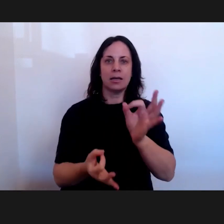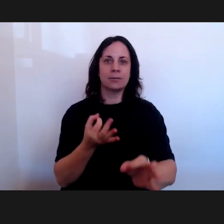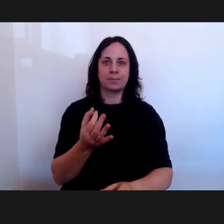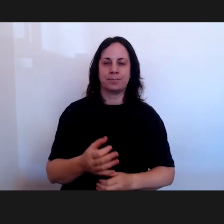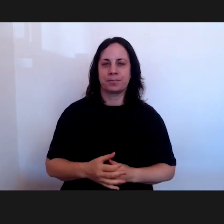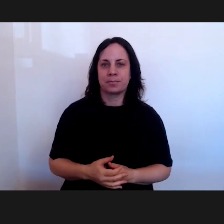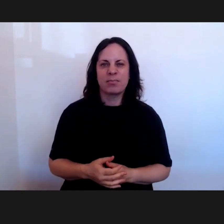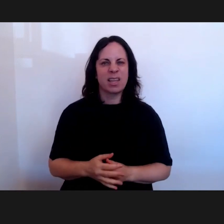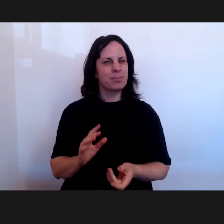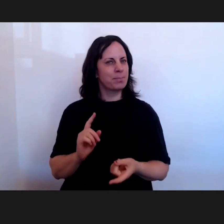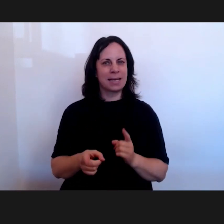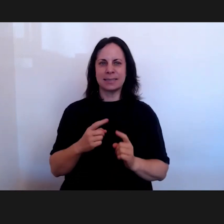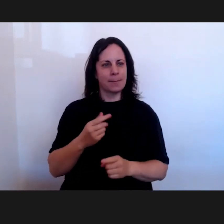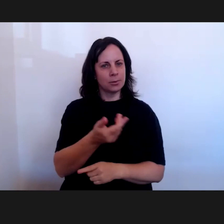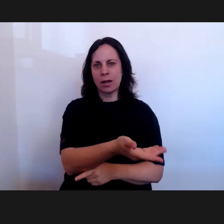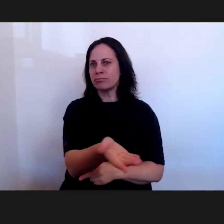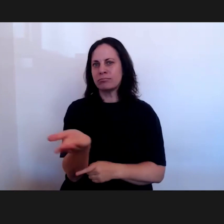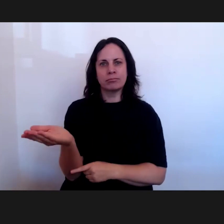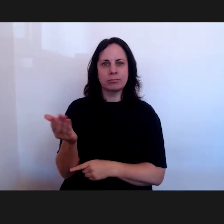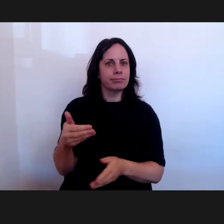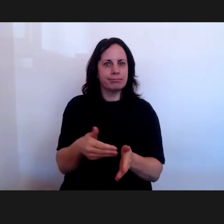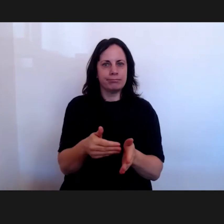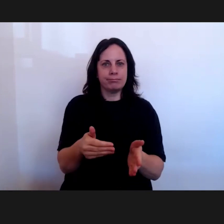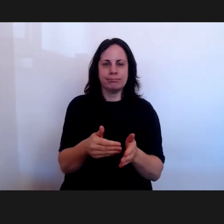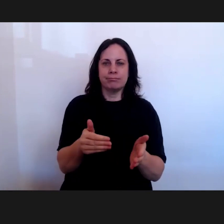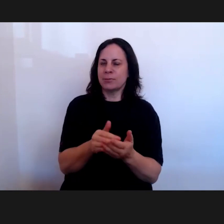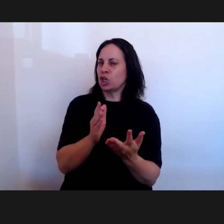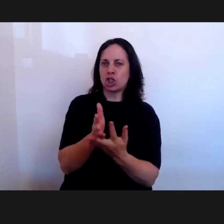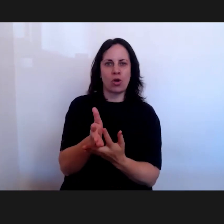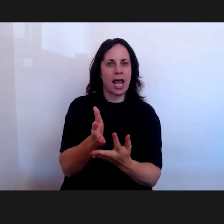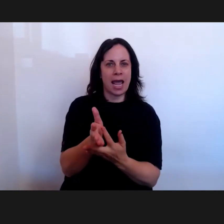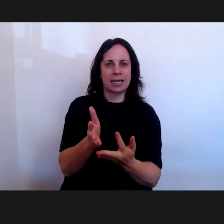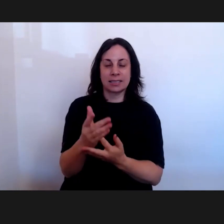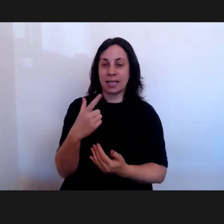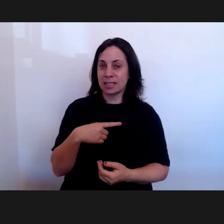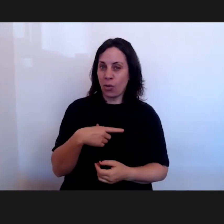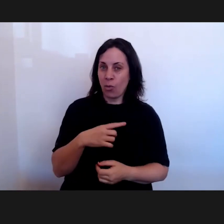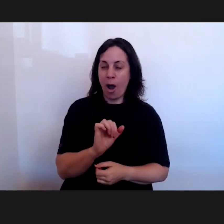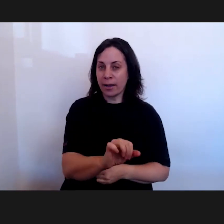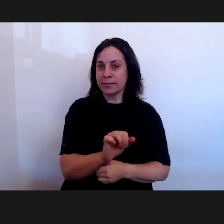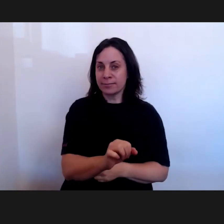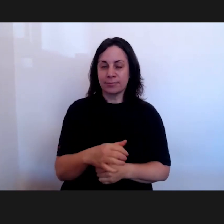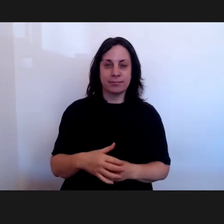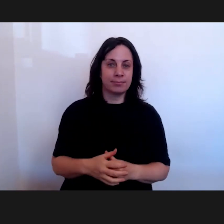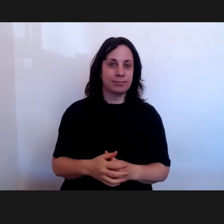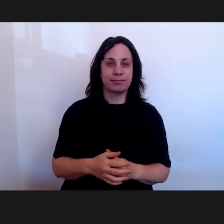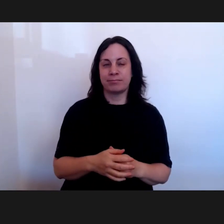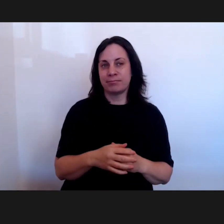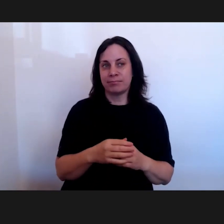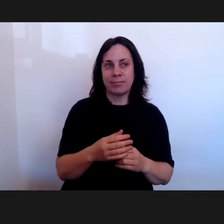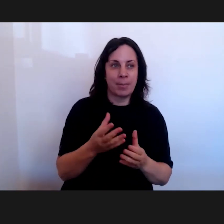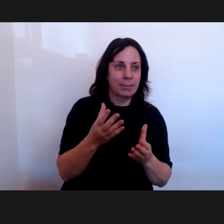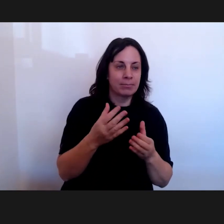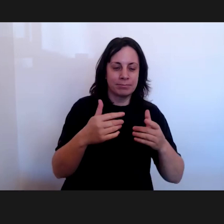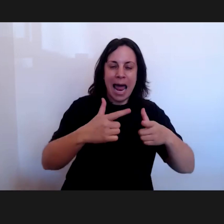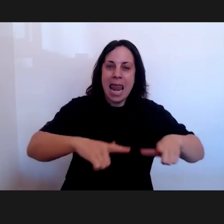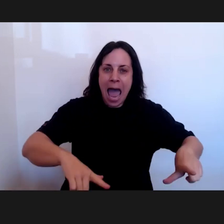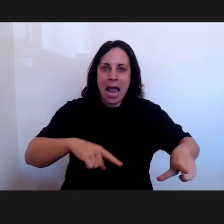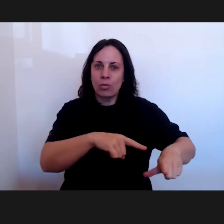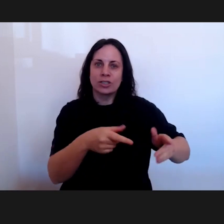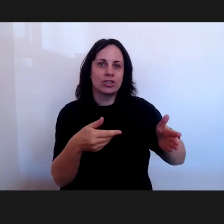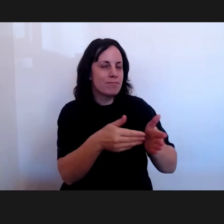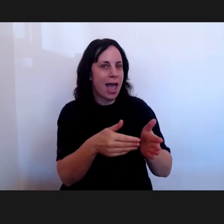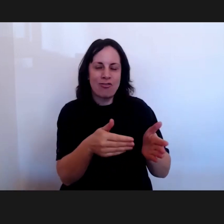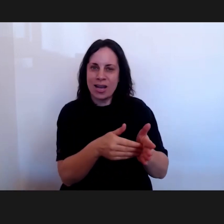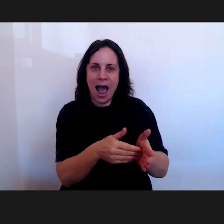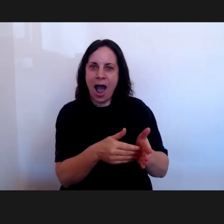sometimes not accessible for many of our young people because of their learning disabilities or the language barriers.